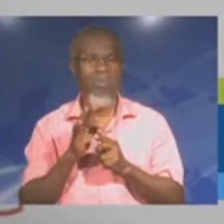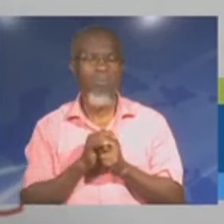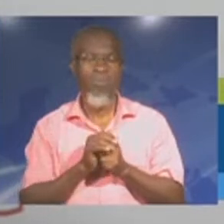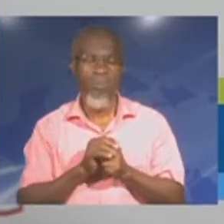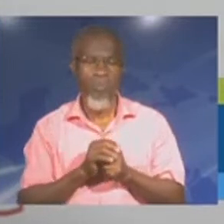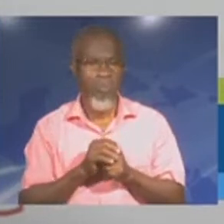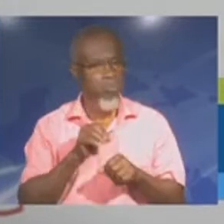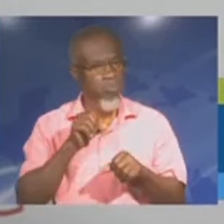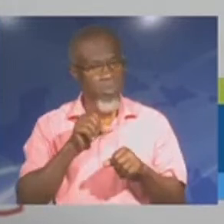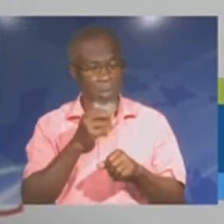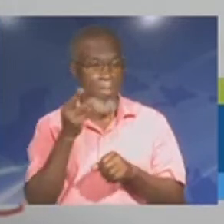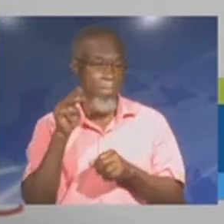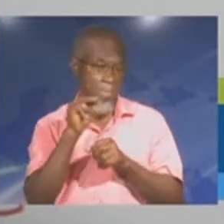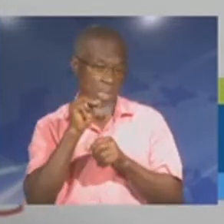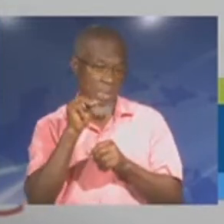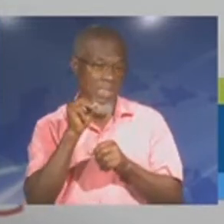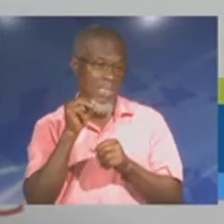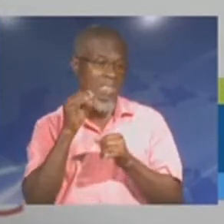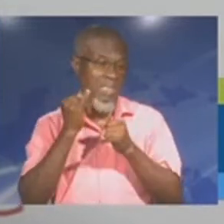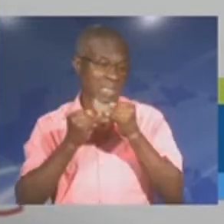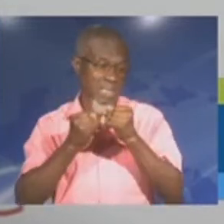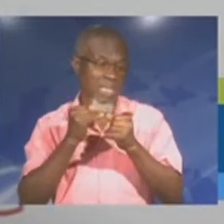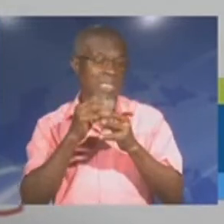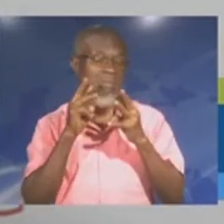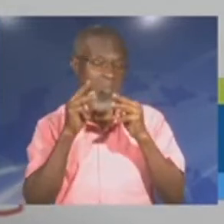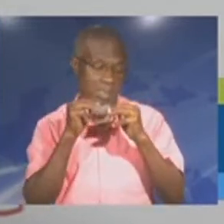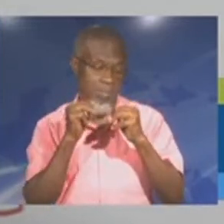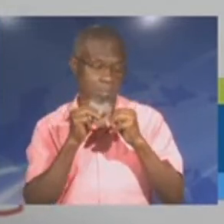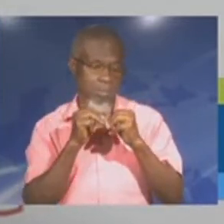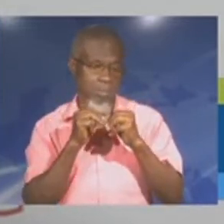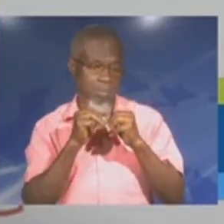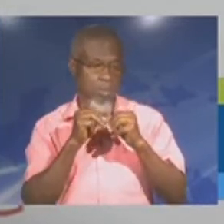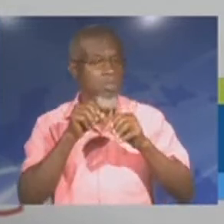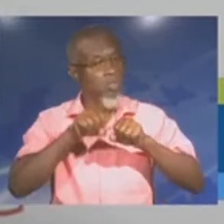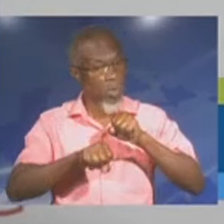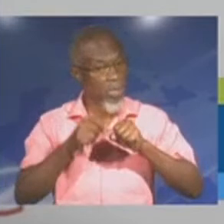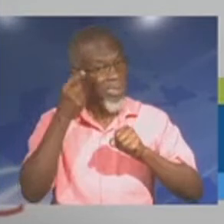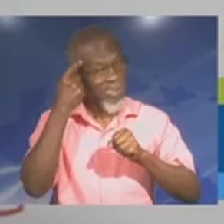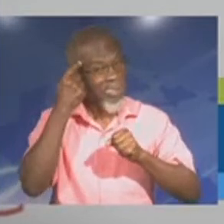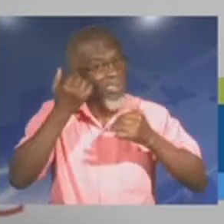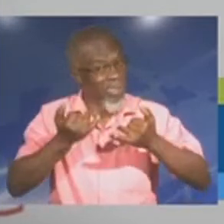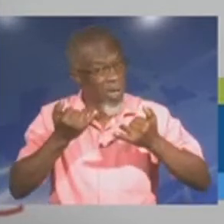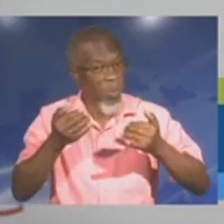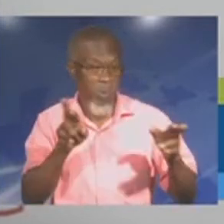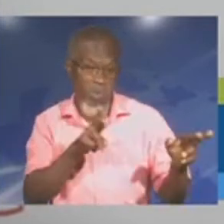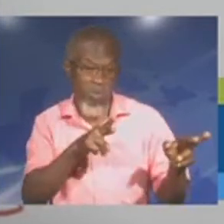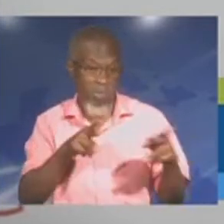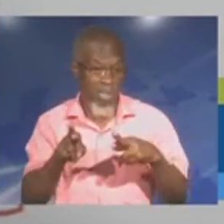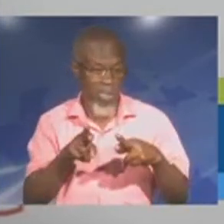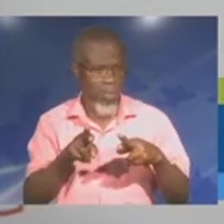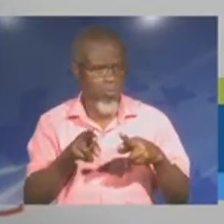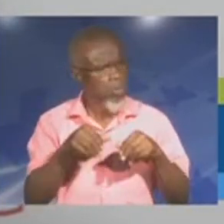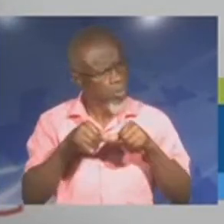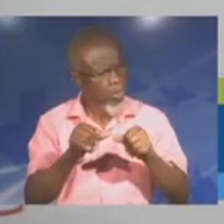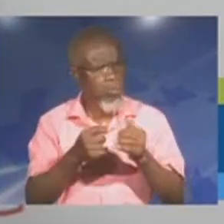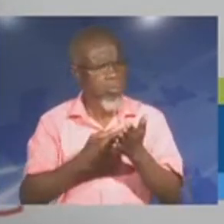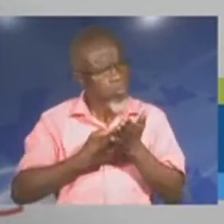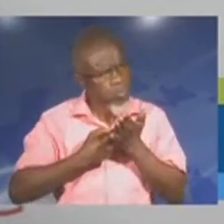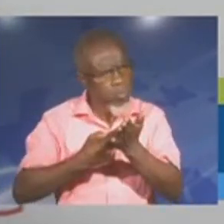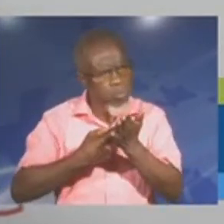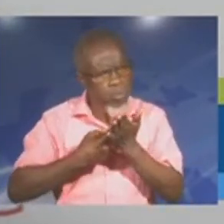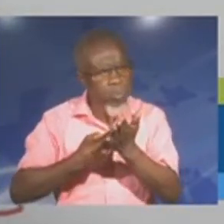So I think everything is now done and dusted. We are in discussions now, and about logistics